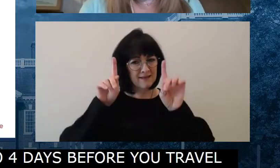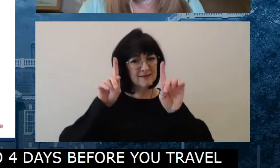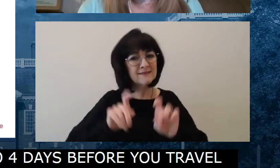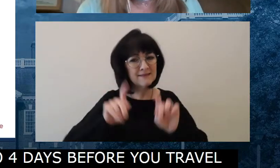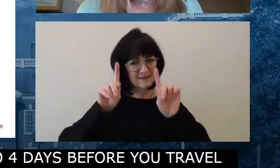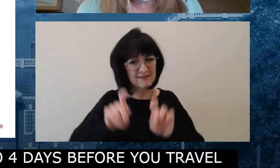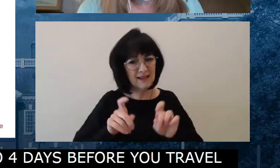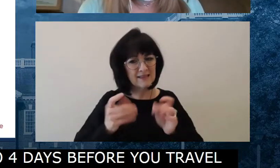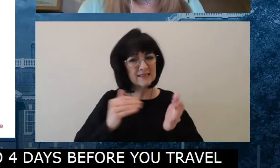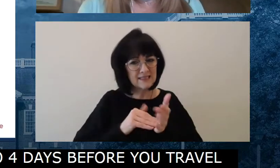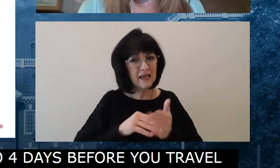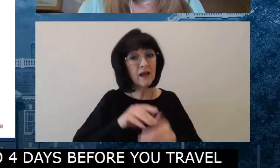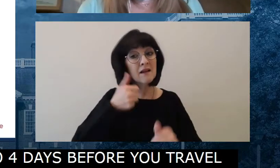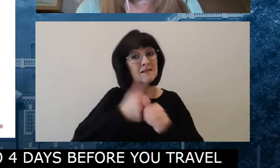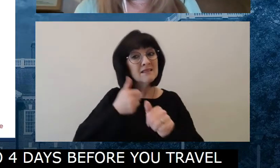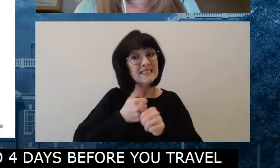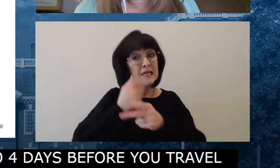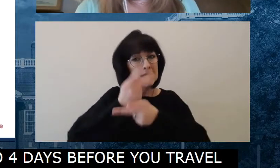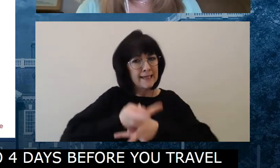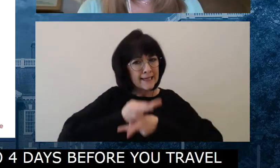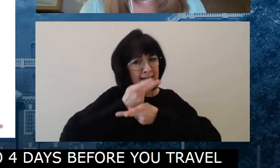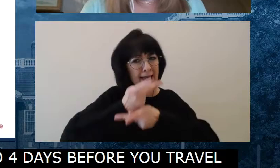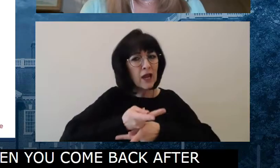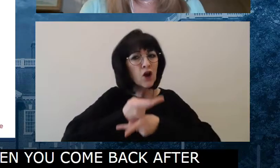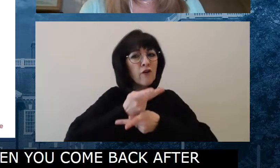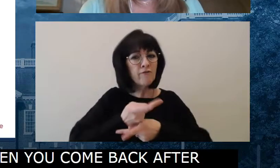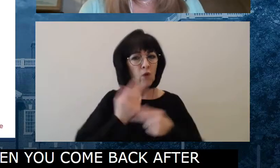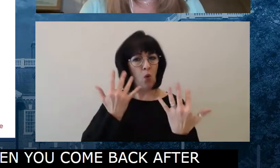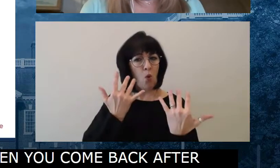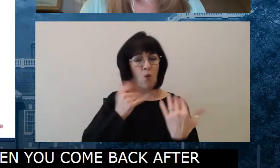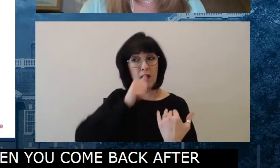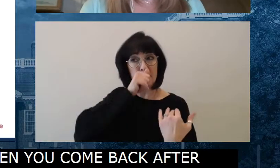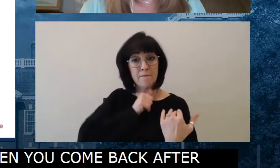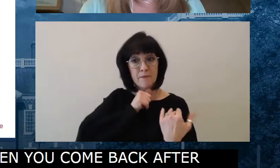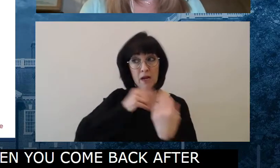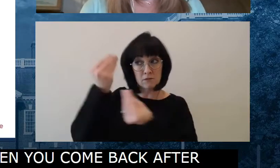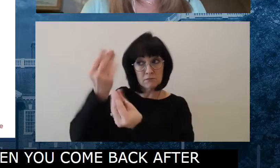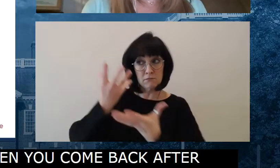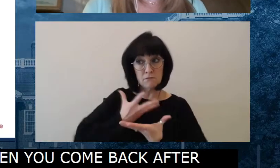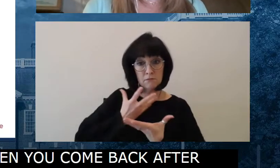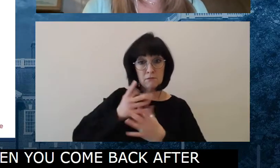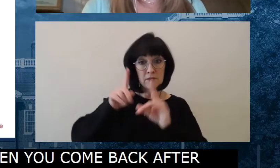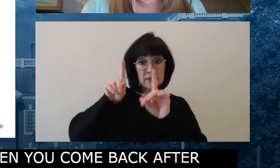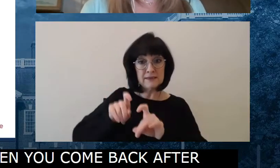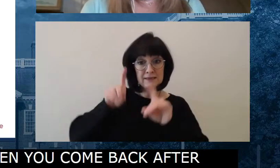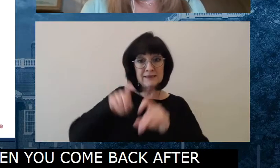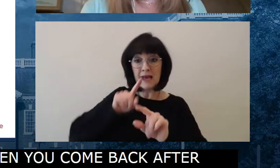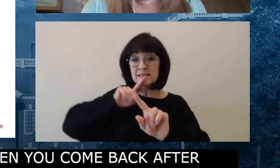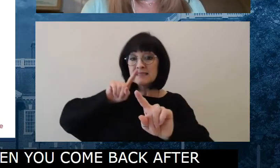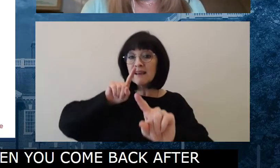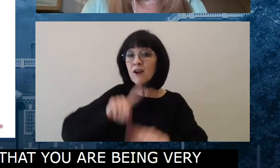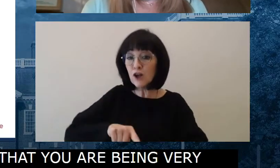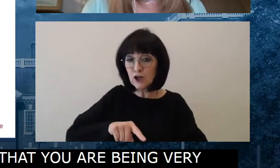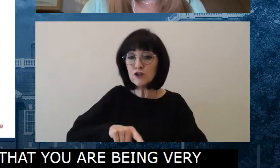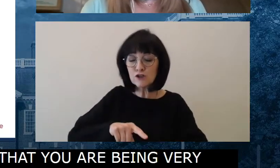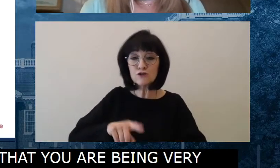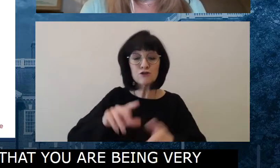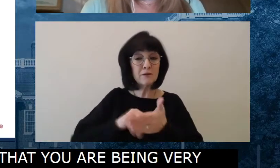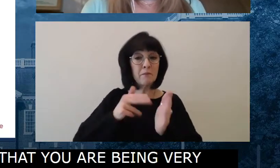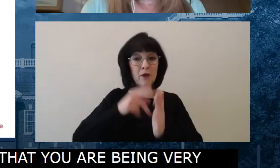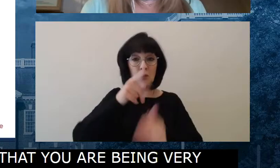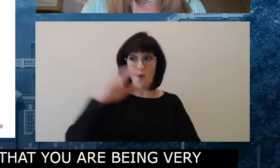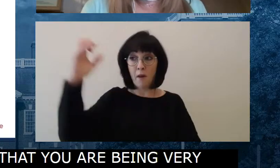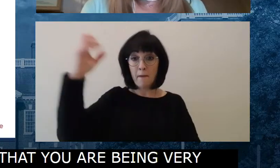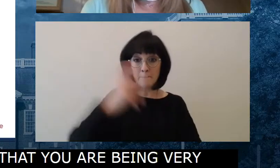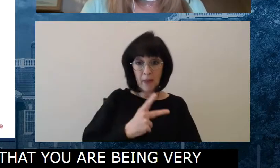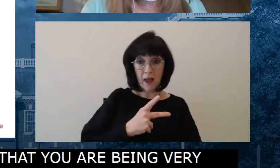you're being very careful while you wait for your test results. So, that means making sure you're social distancing, wearing